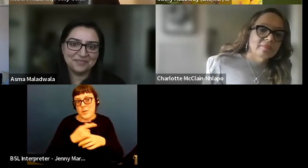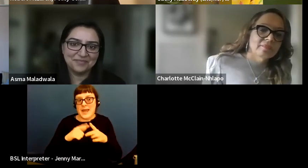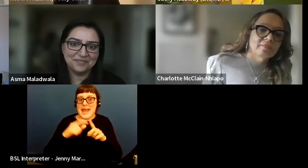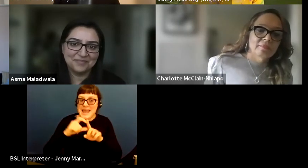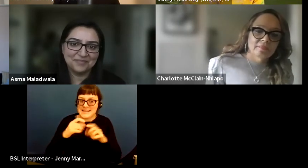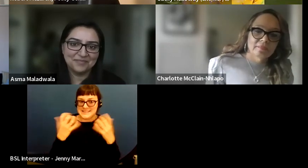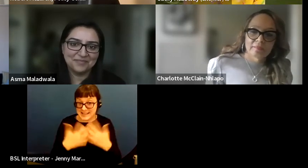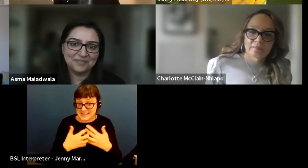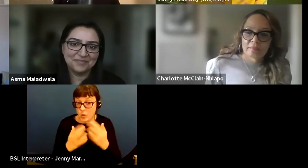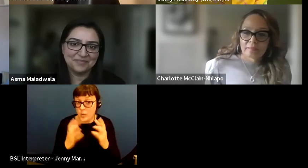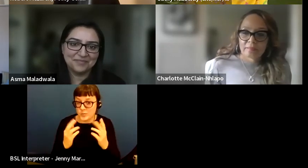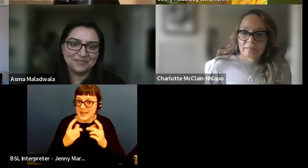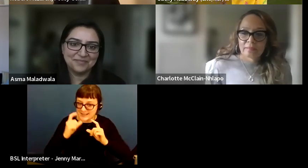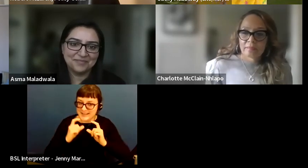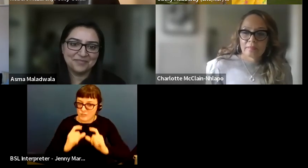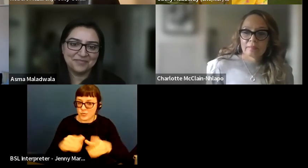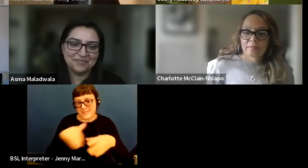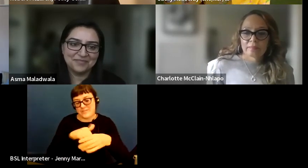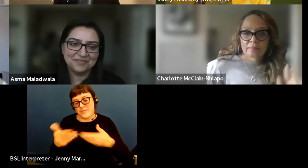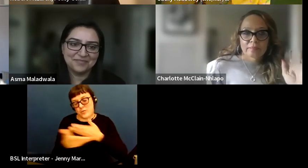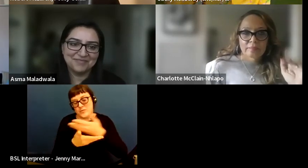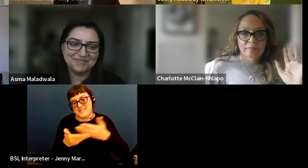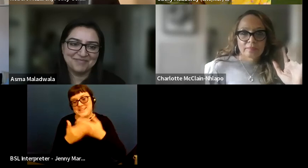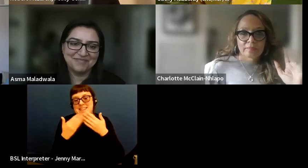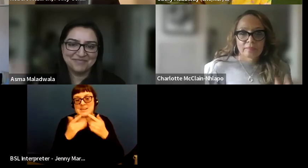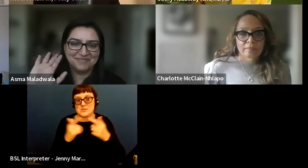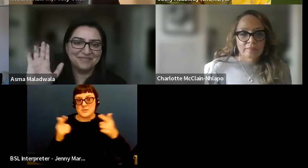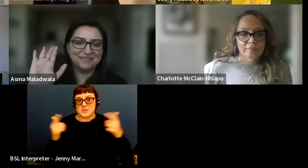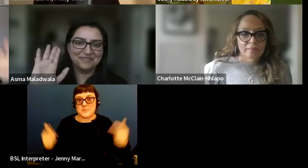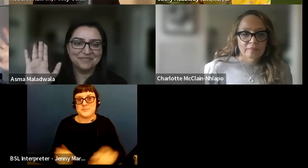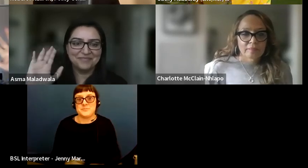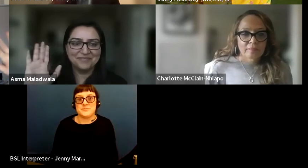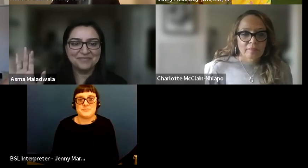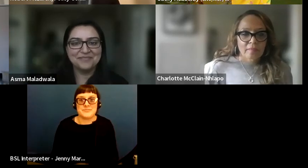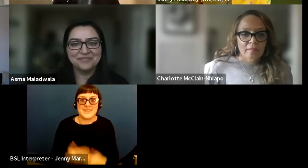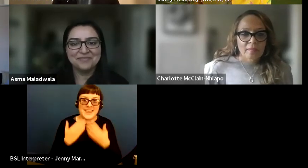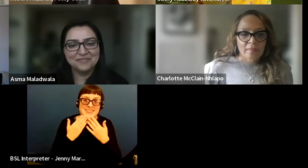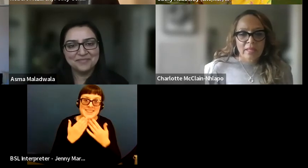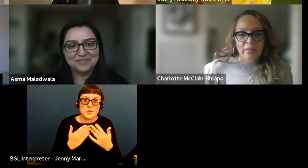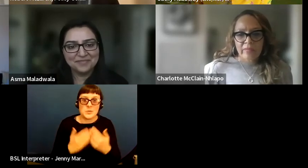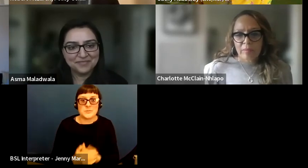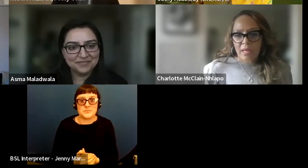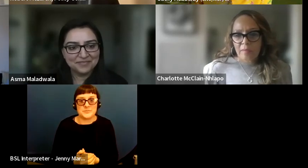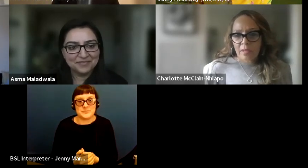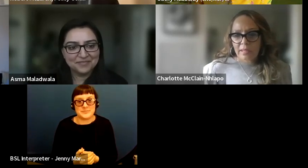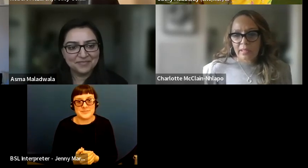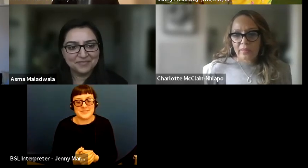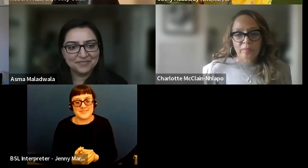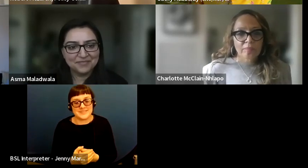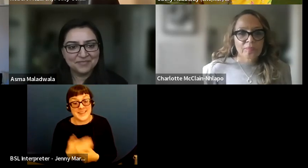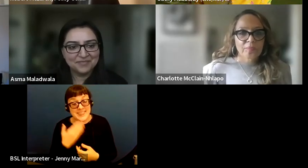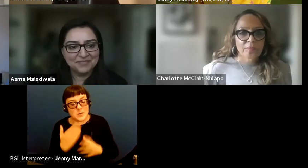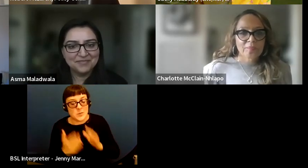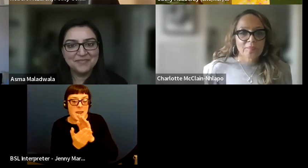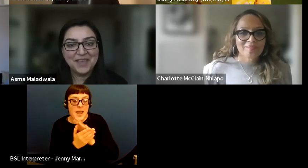you can stay with us on the conversation. Thanks so much, everyone. Thank you. Thank you all. Thank you. Thank you, everyone. everybody. Happy